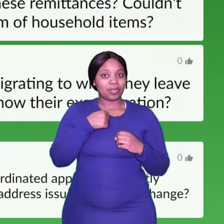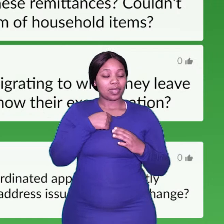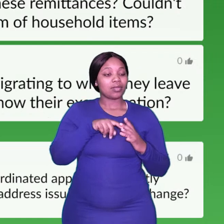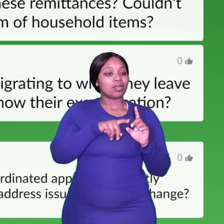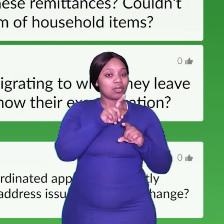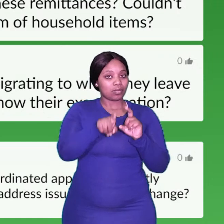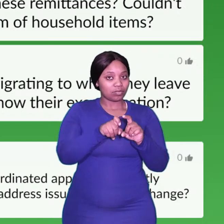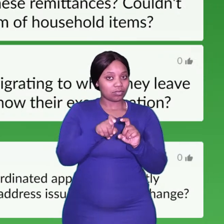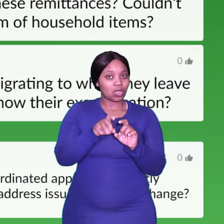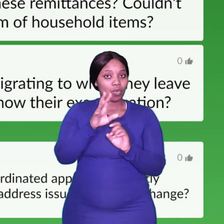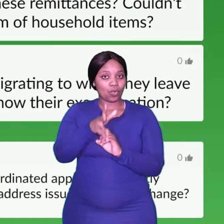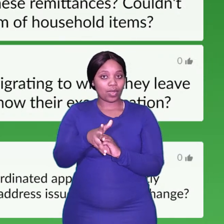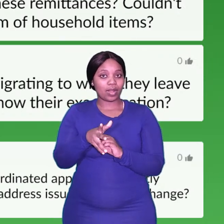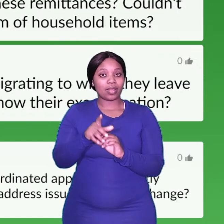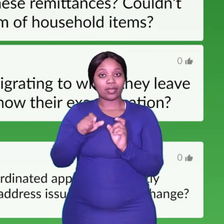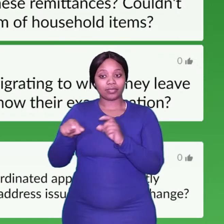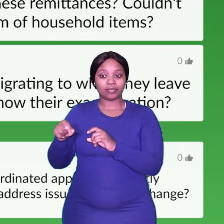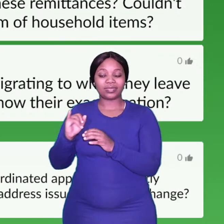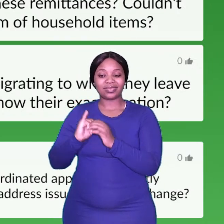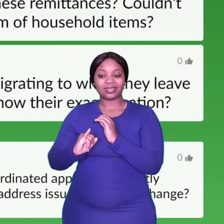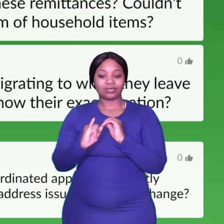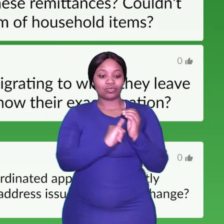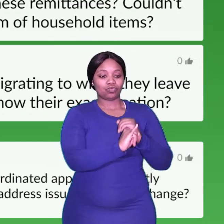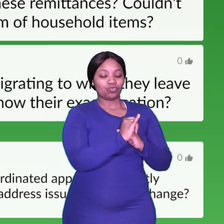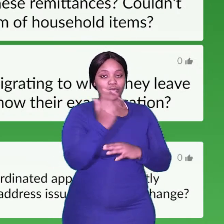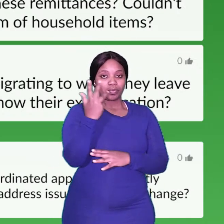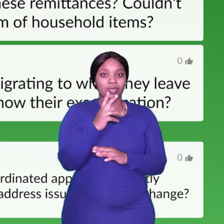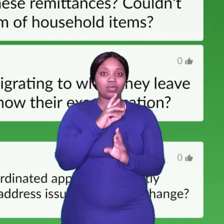then turn to the individual speakers to respond.